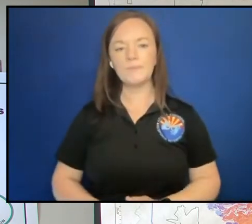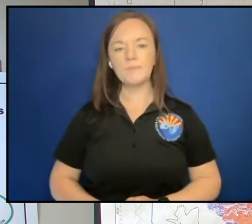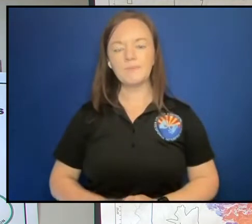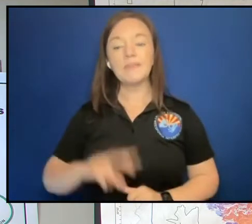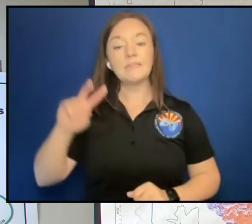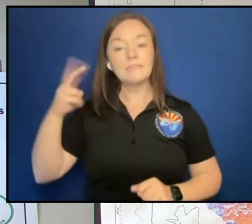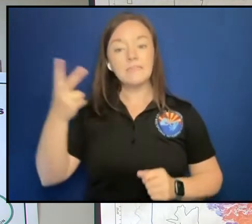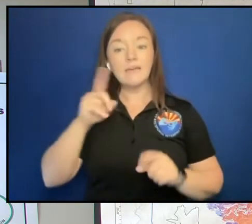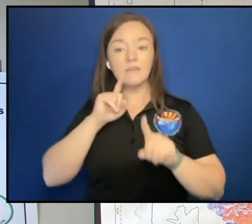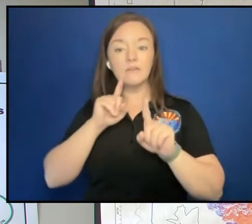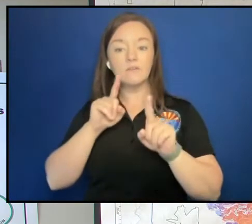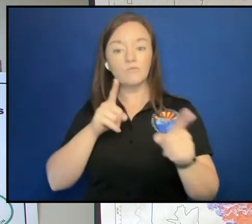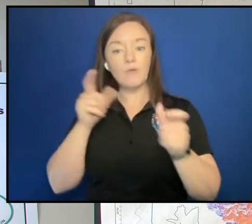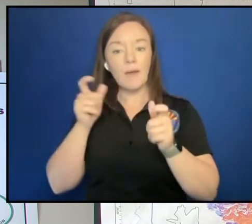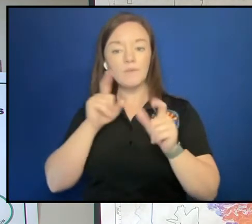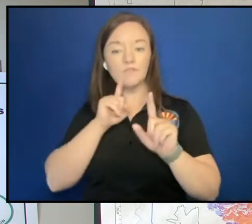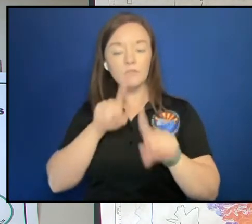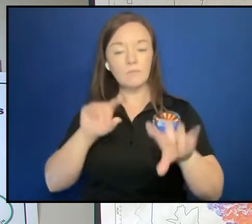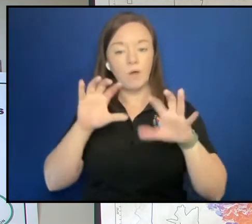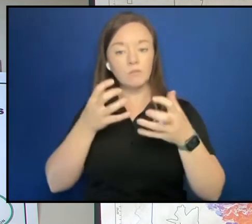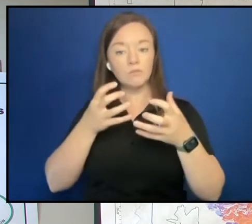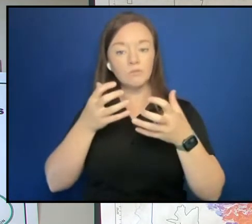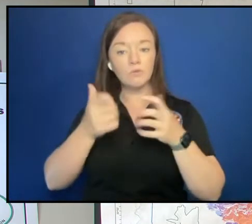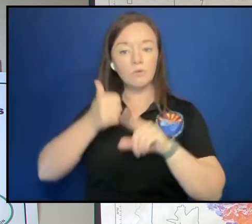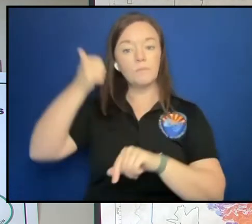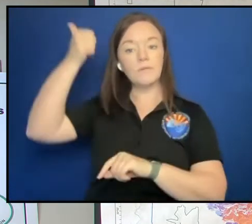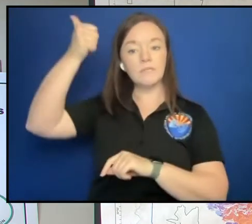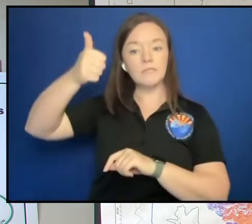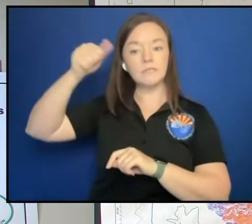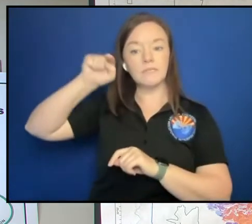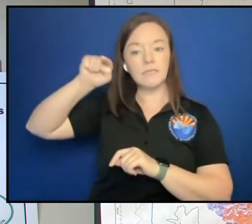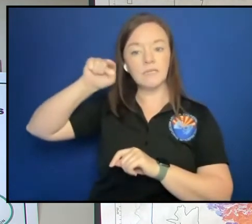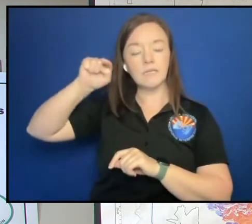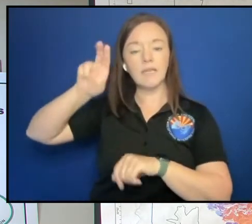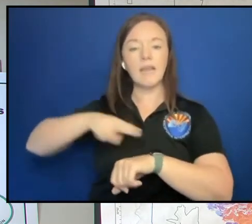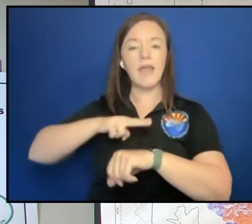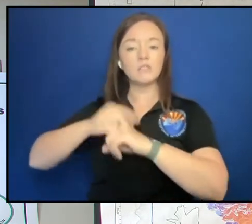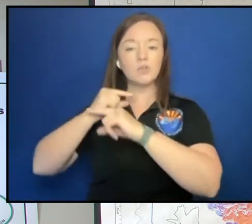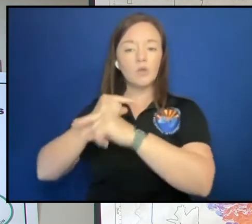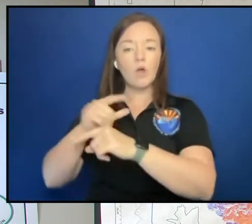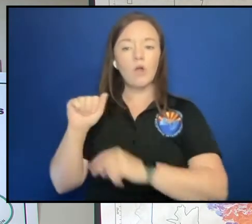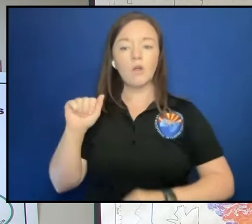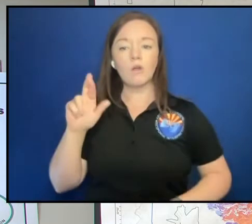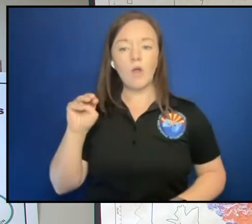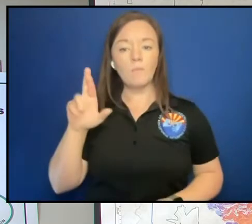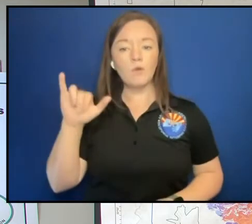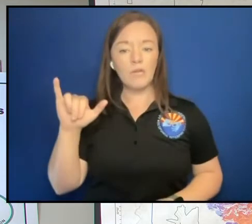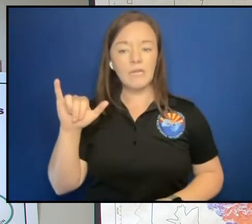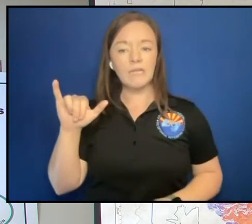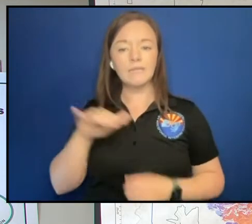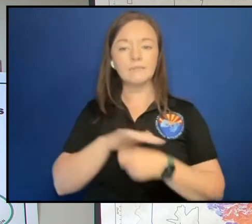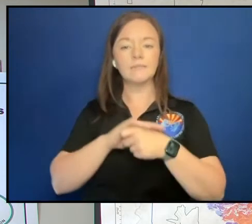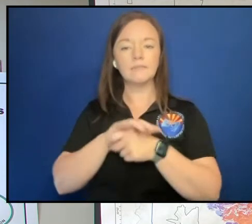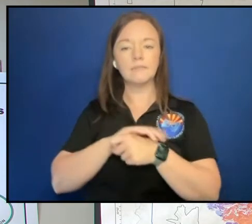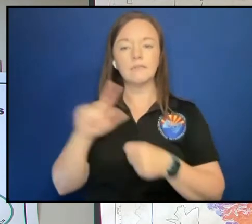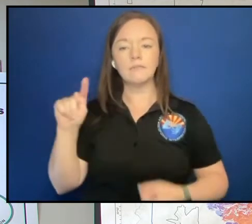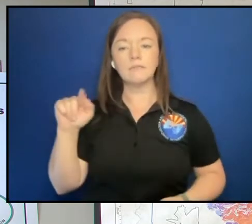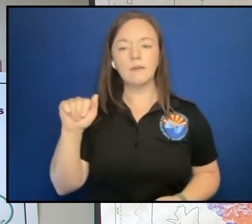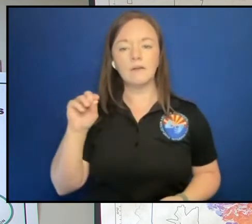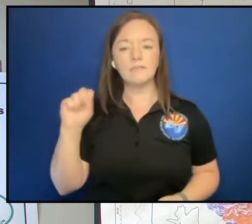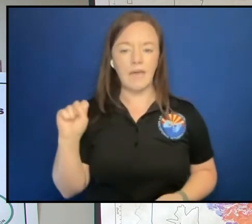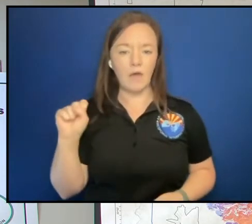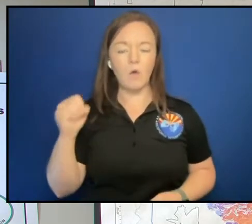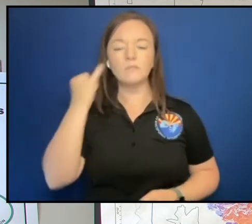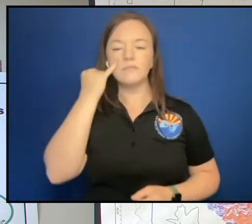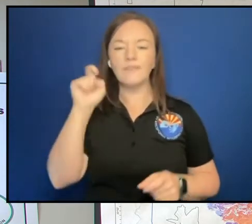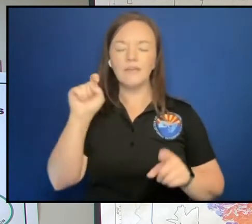response group will be up in the National Guard Armory at our staging area in Taos in case they need to go over the top to deal with things from